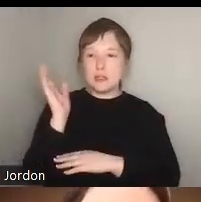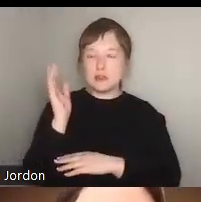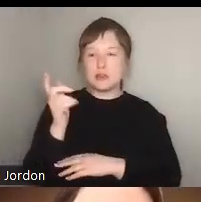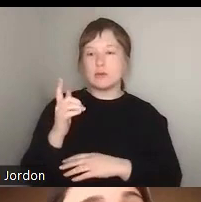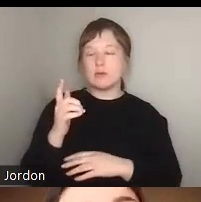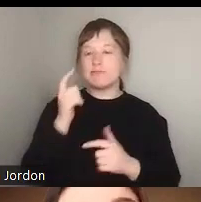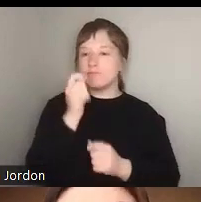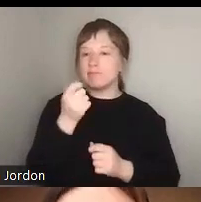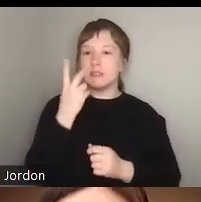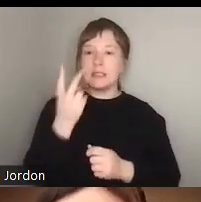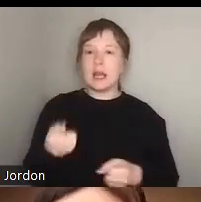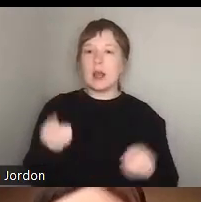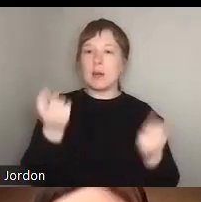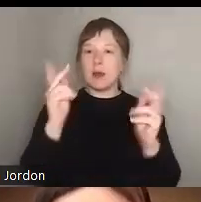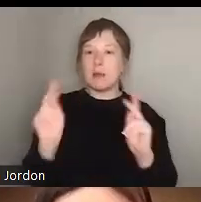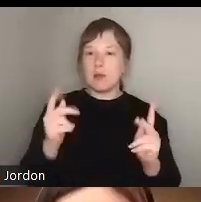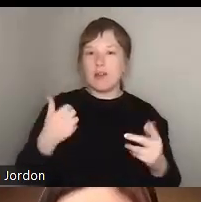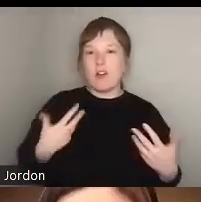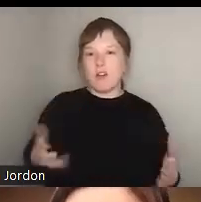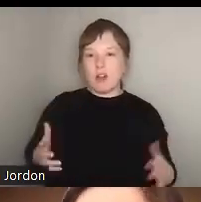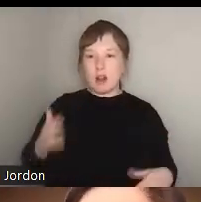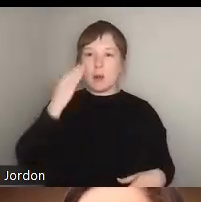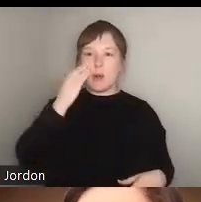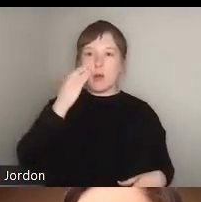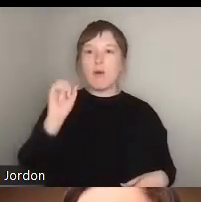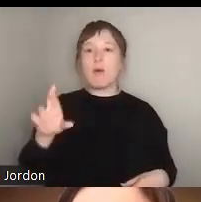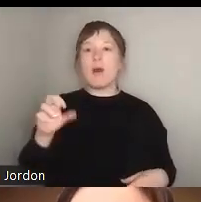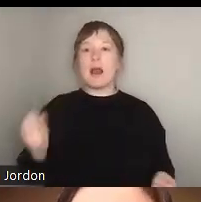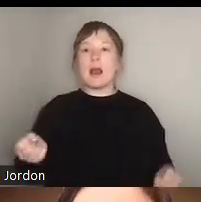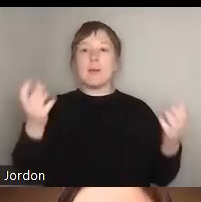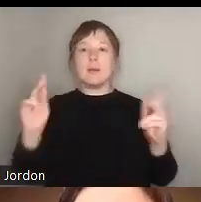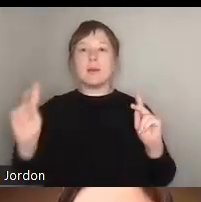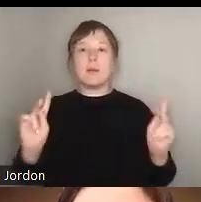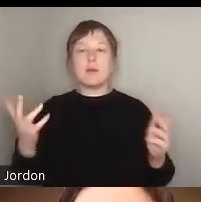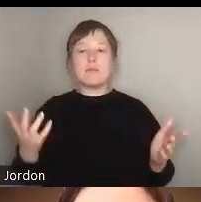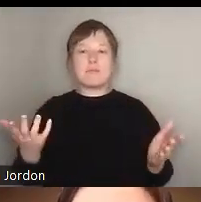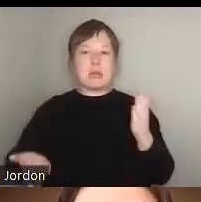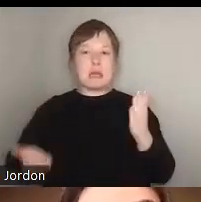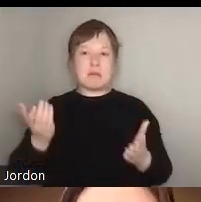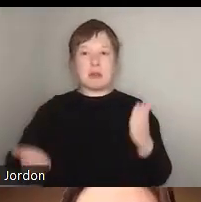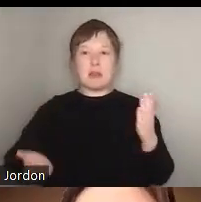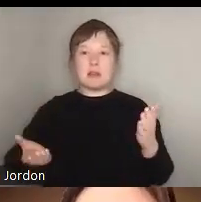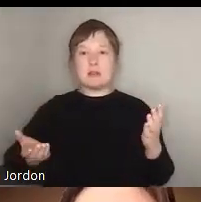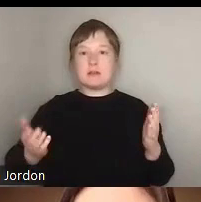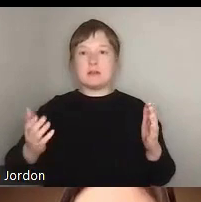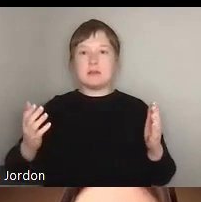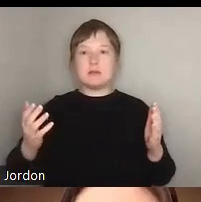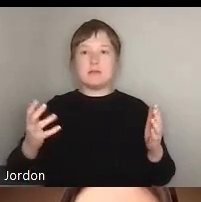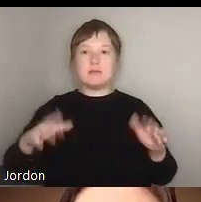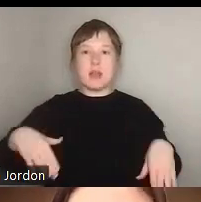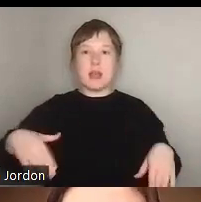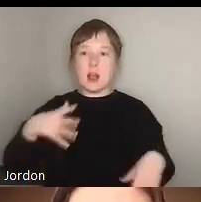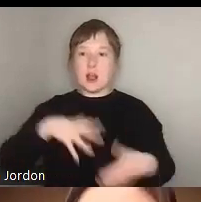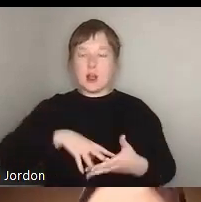interesting to see, how many people have heard about this before, as well as how many people, maybe haven't gotten a chance to learn about